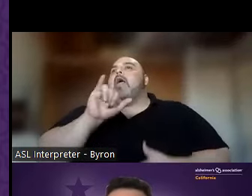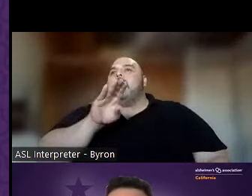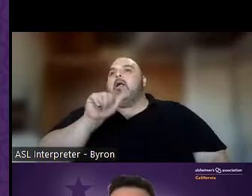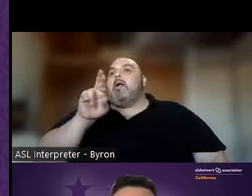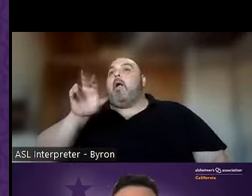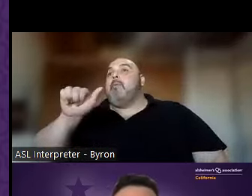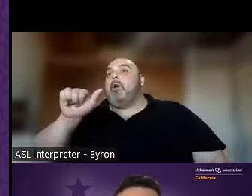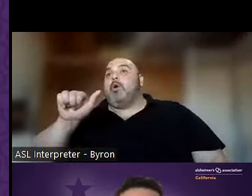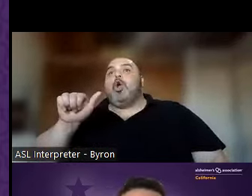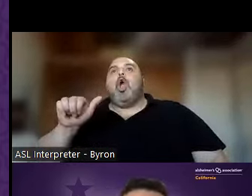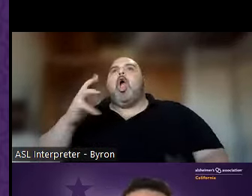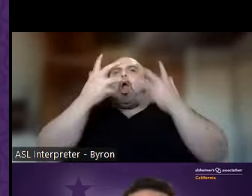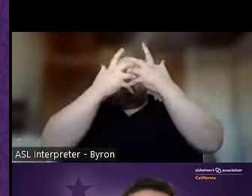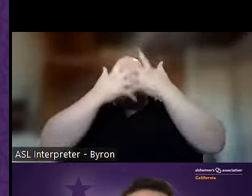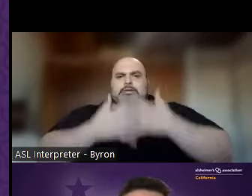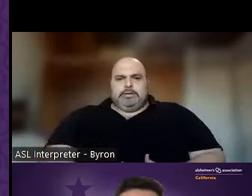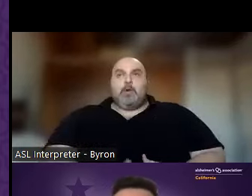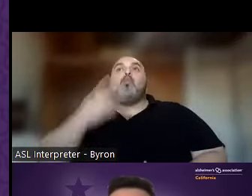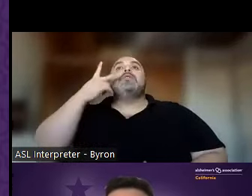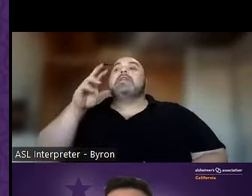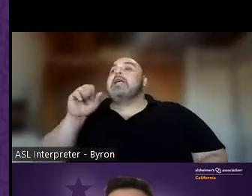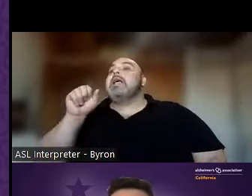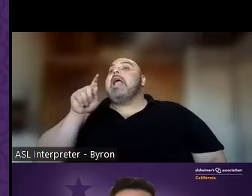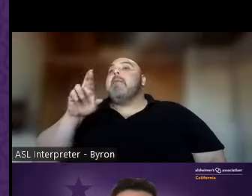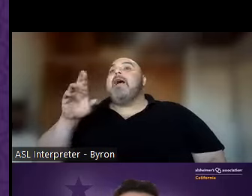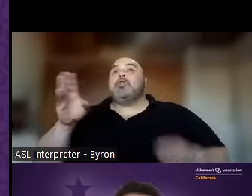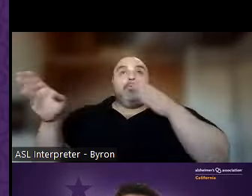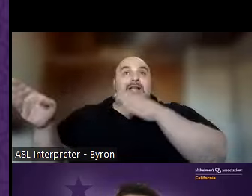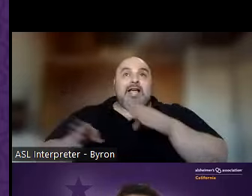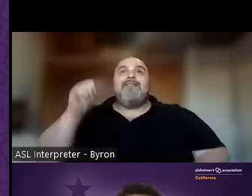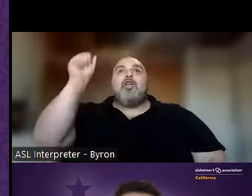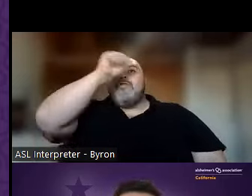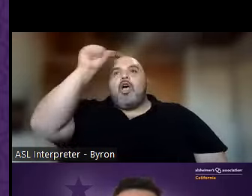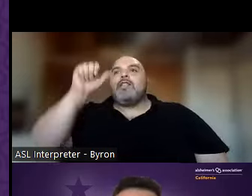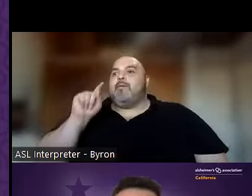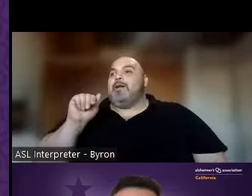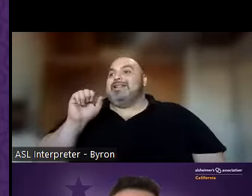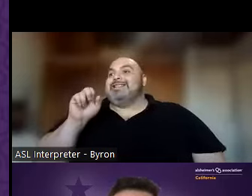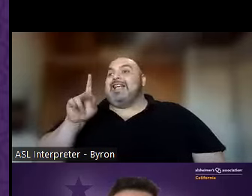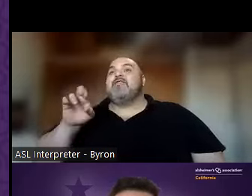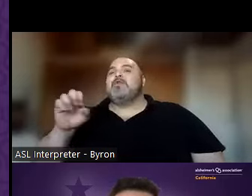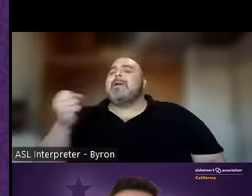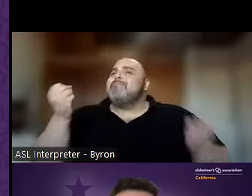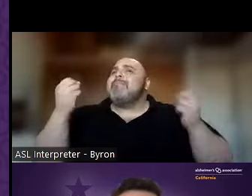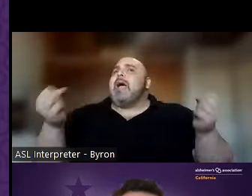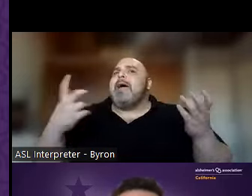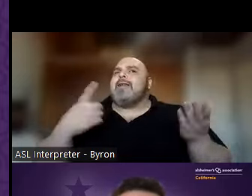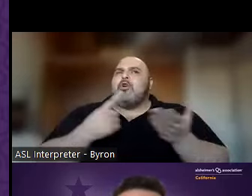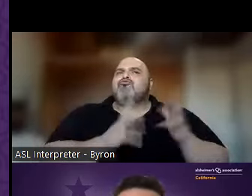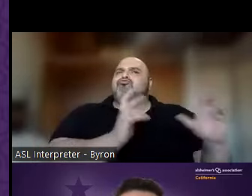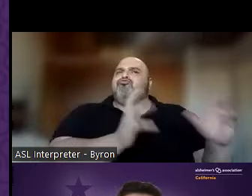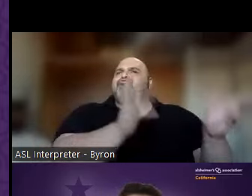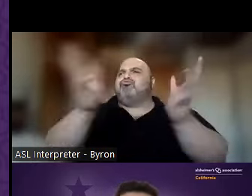organizations, really are aligned with what we see in the master plan, with the Alzheimer's task force, and many of the conversations that we see happening